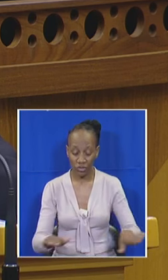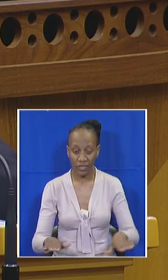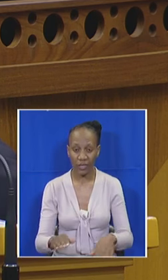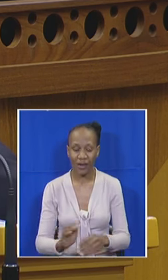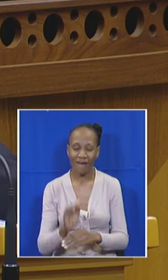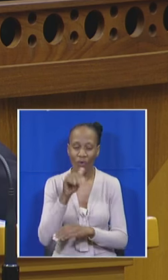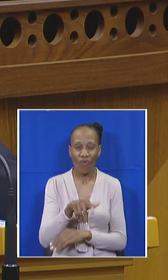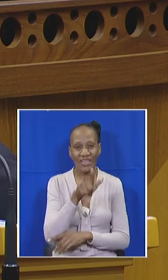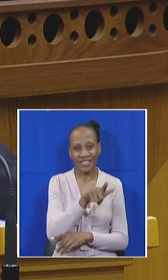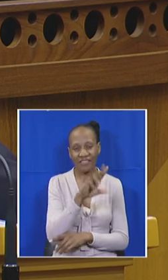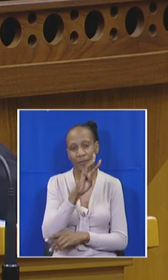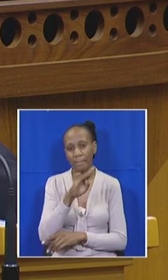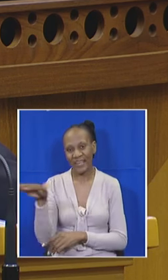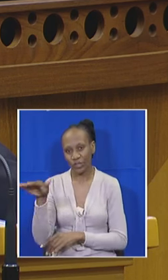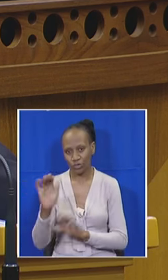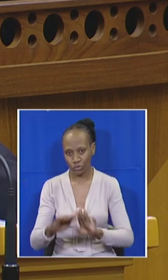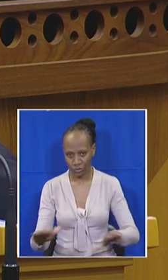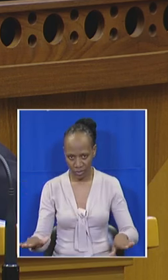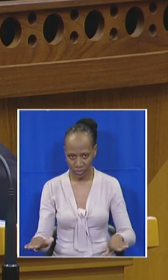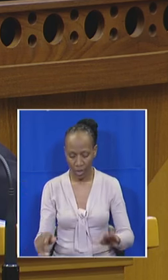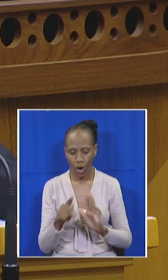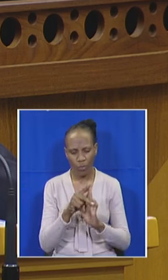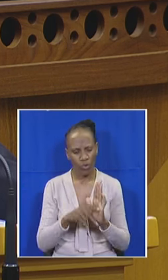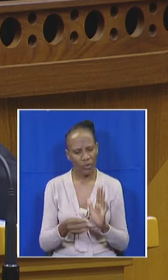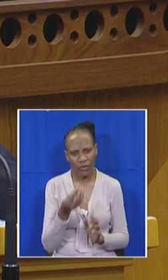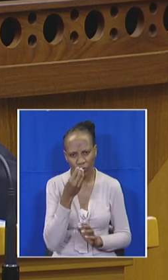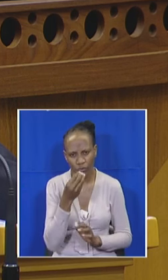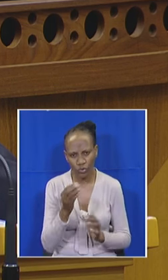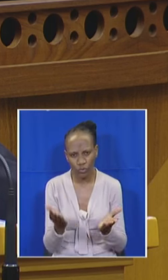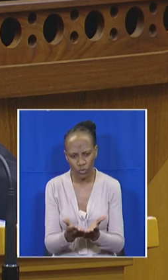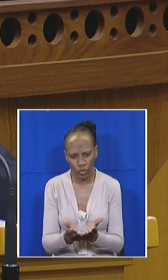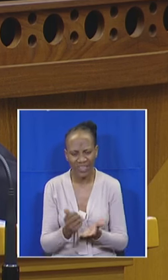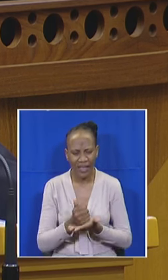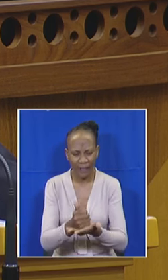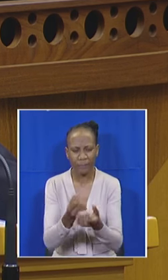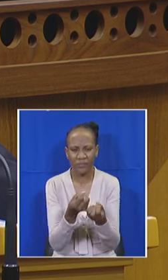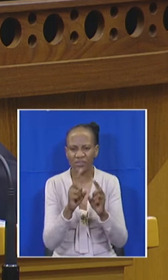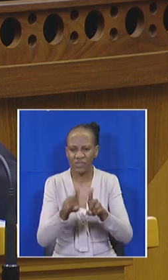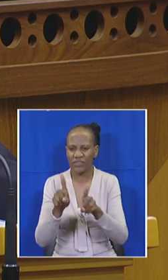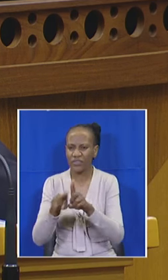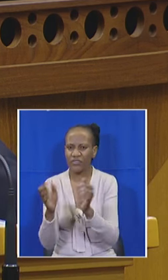imifelandawonye emningi ephethwe omama emalokishini